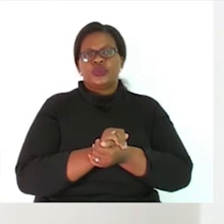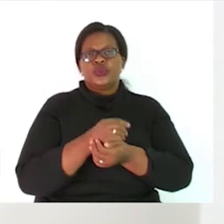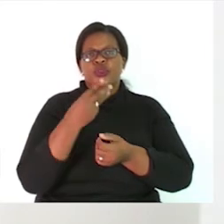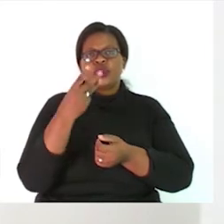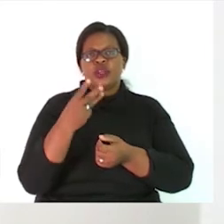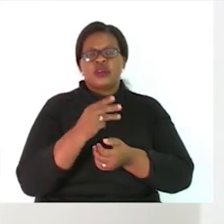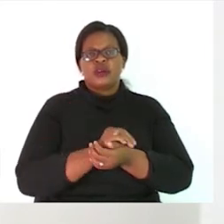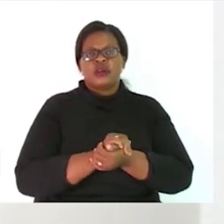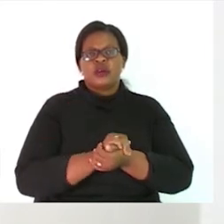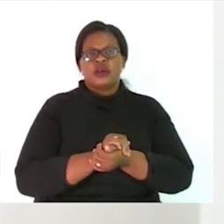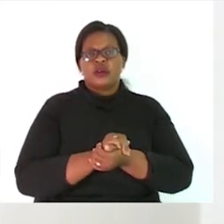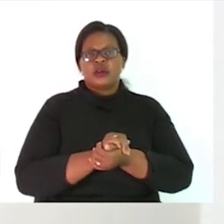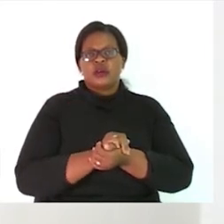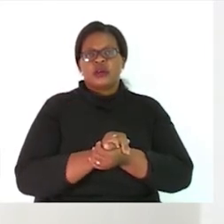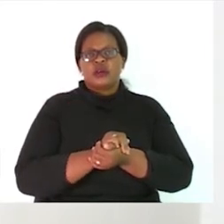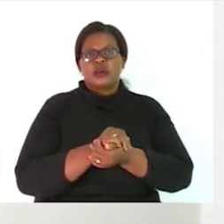3,